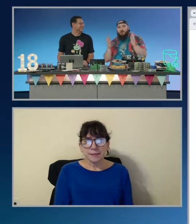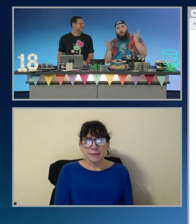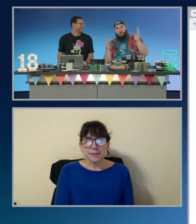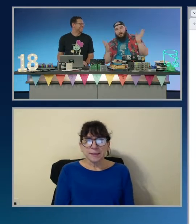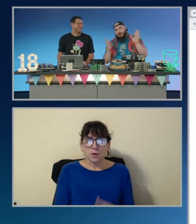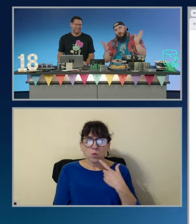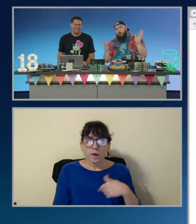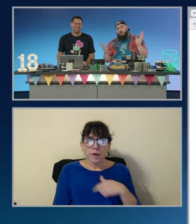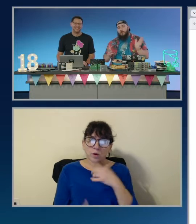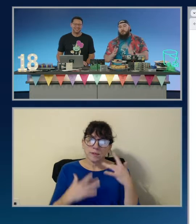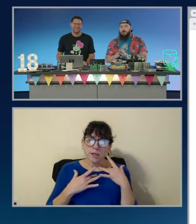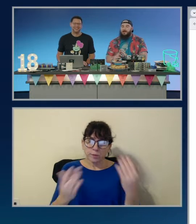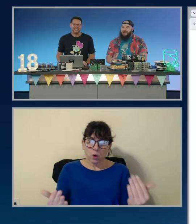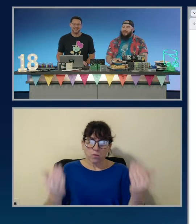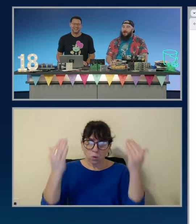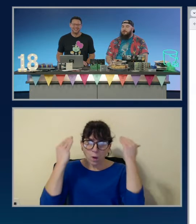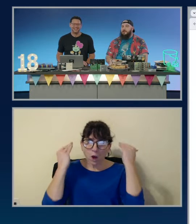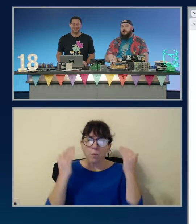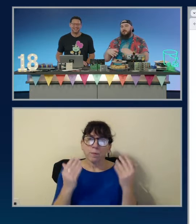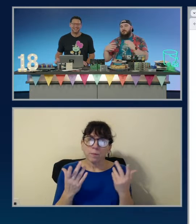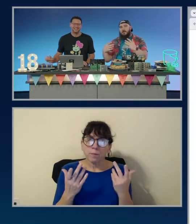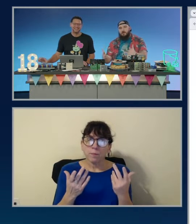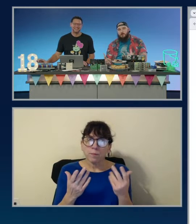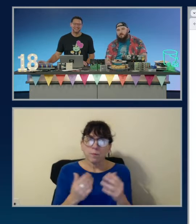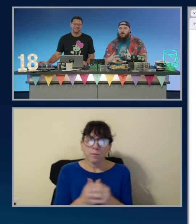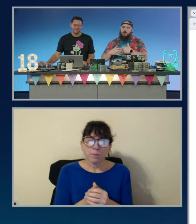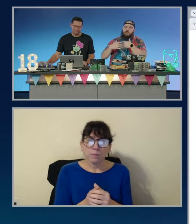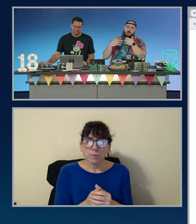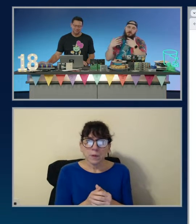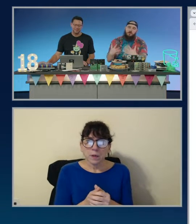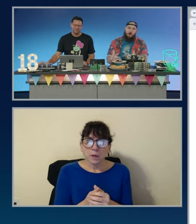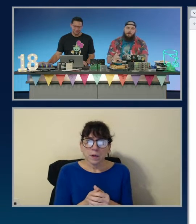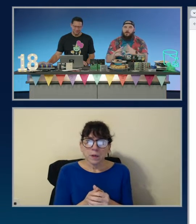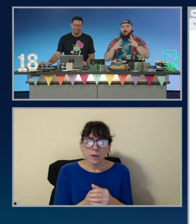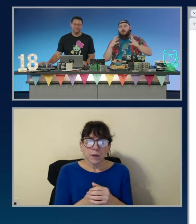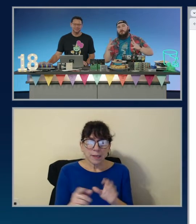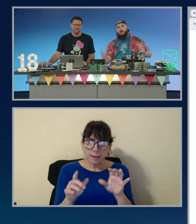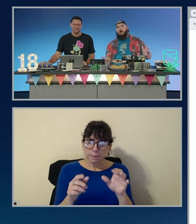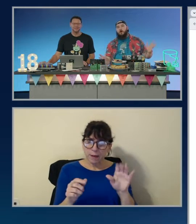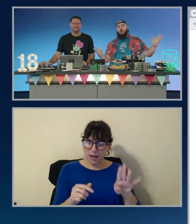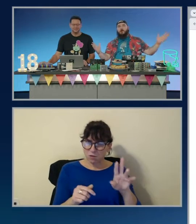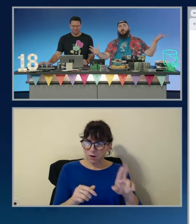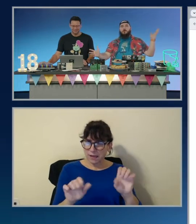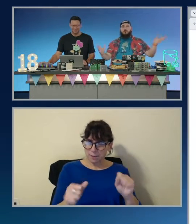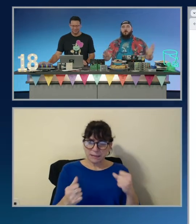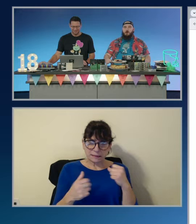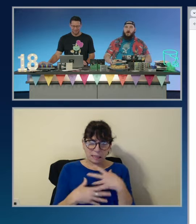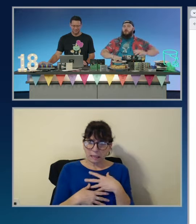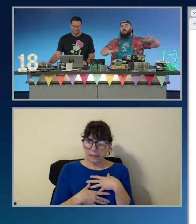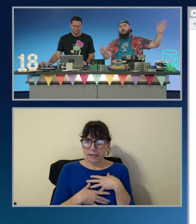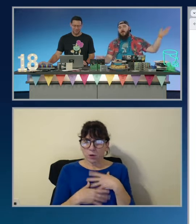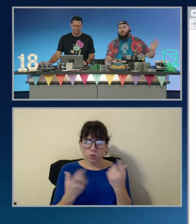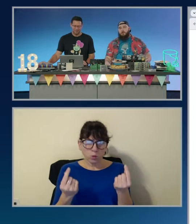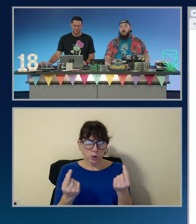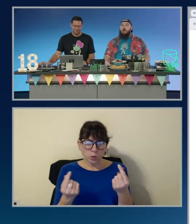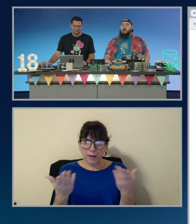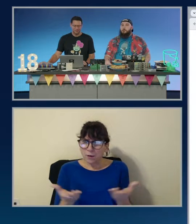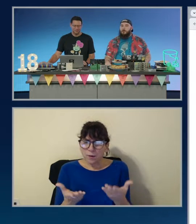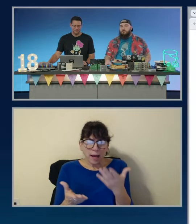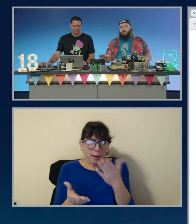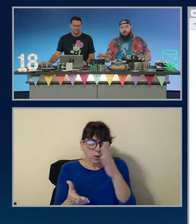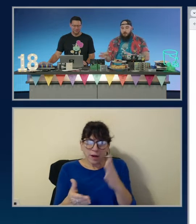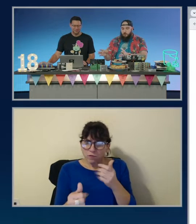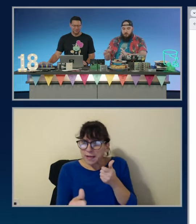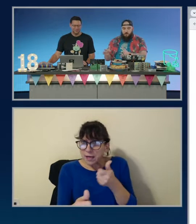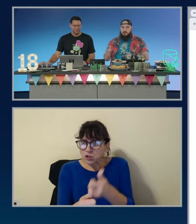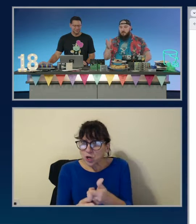to be overwhelmed by it at times. And it can look scary, it can look complicated, it can be like, oh, what are we doing here? I will never catch up.